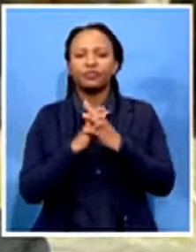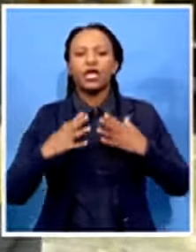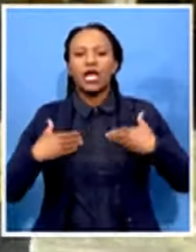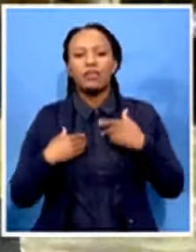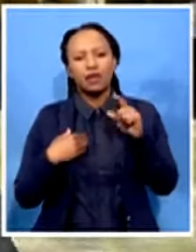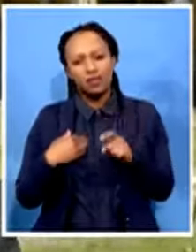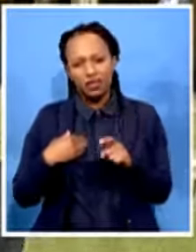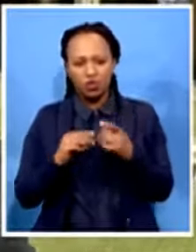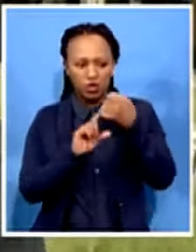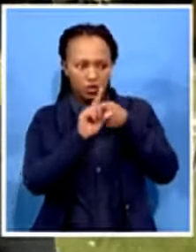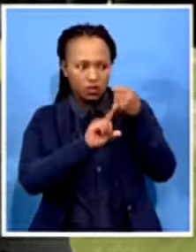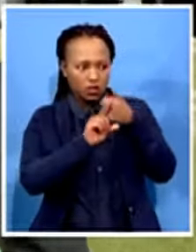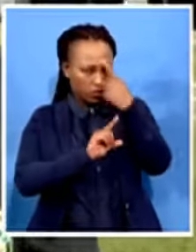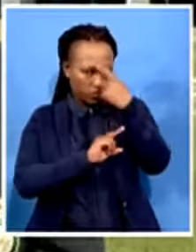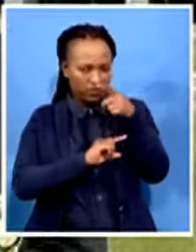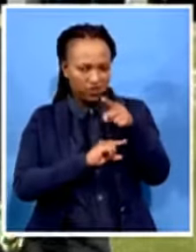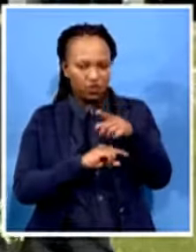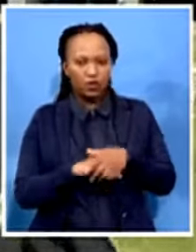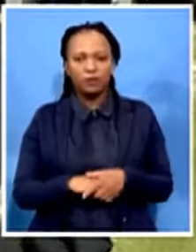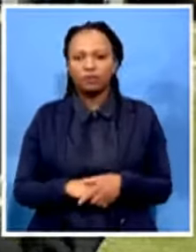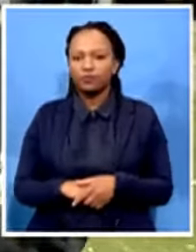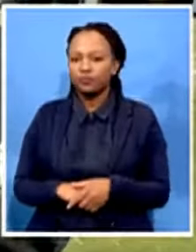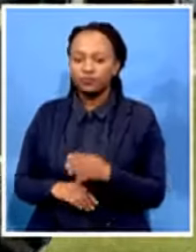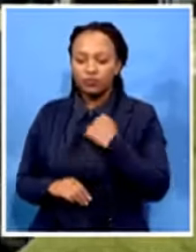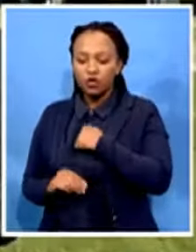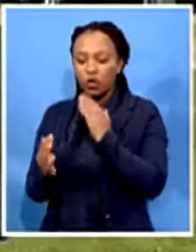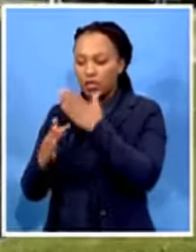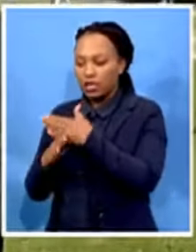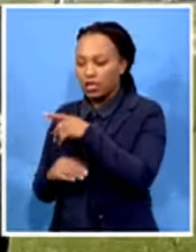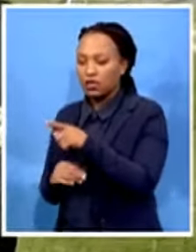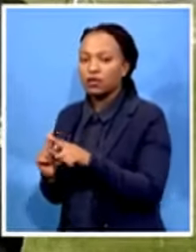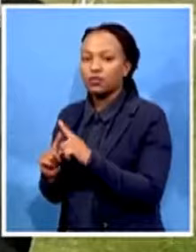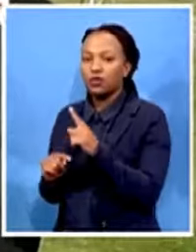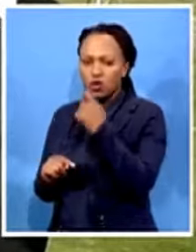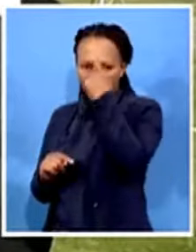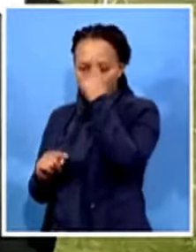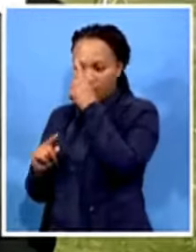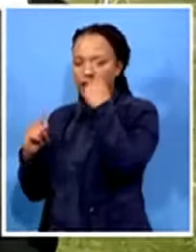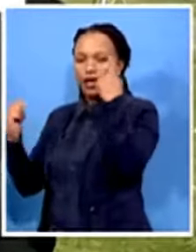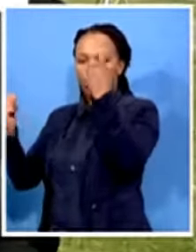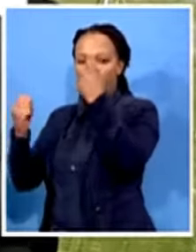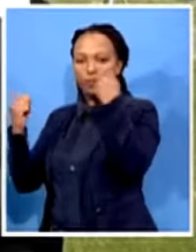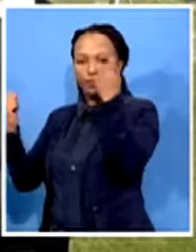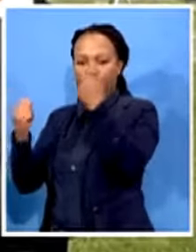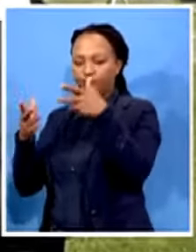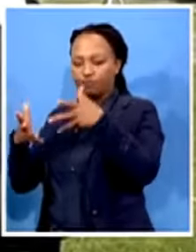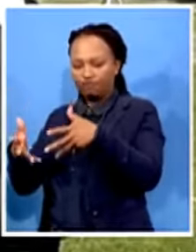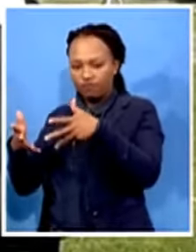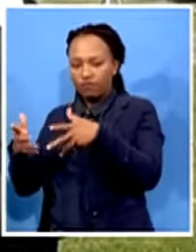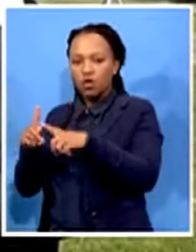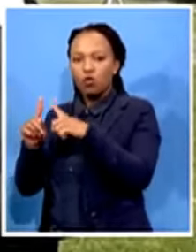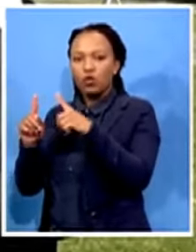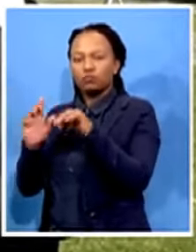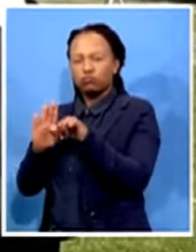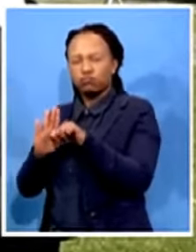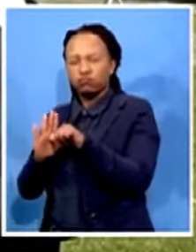you think, sorry to interrupt you, do you think that this commemoration today is specifically more significant, given that it happens during